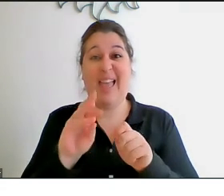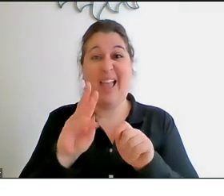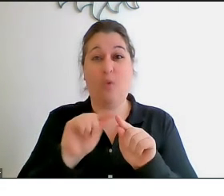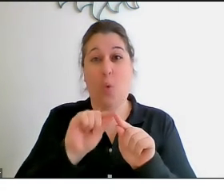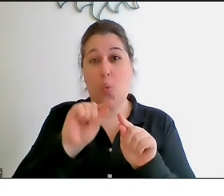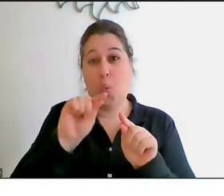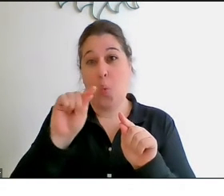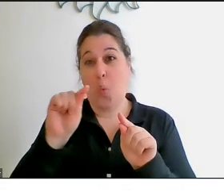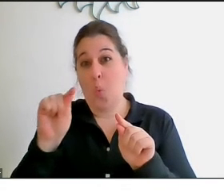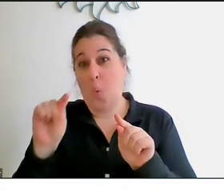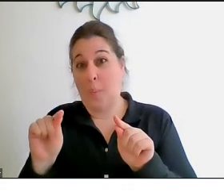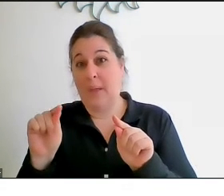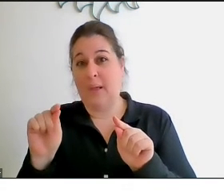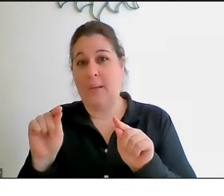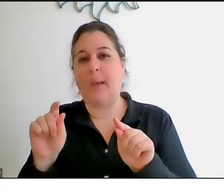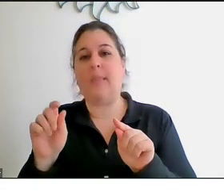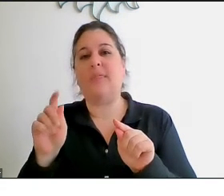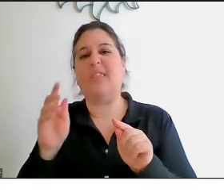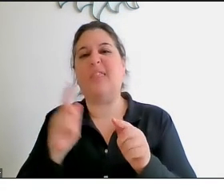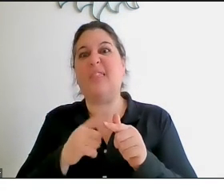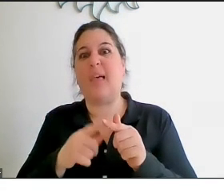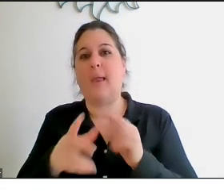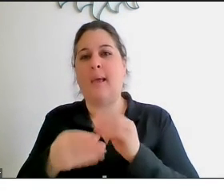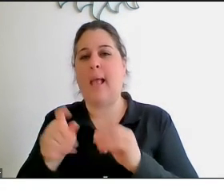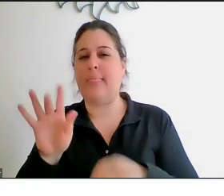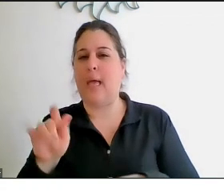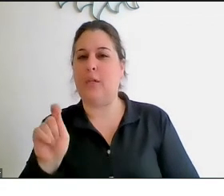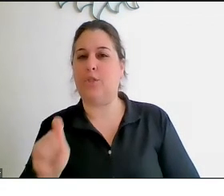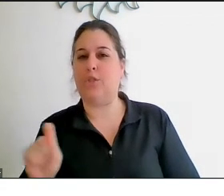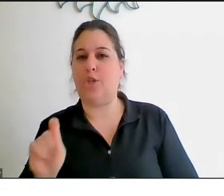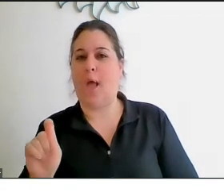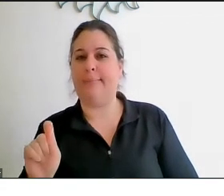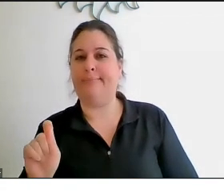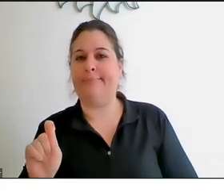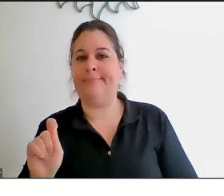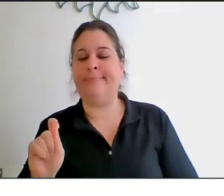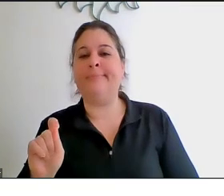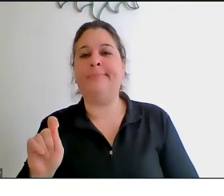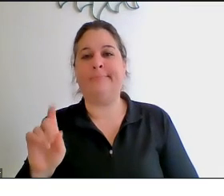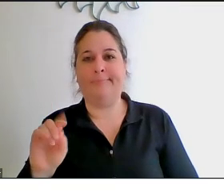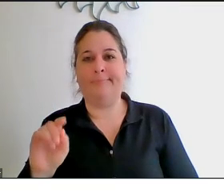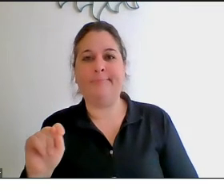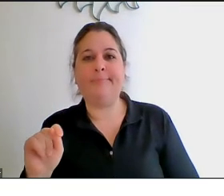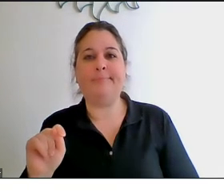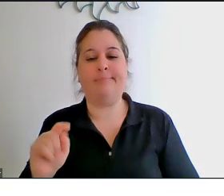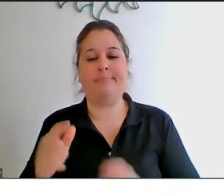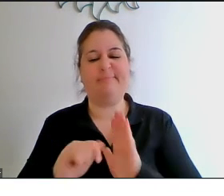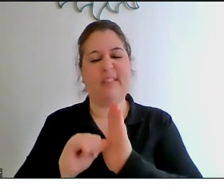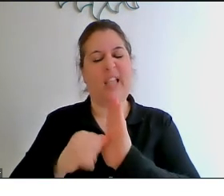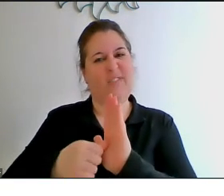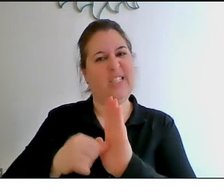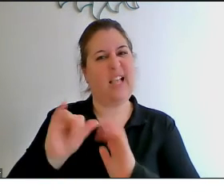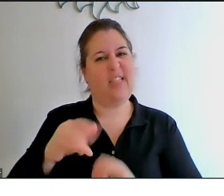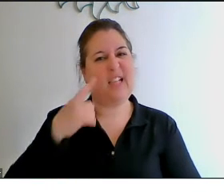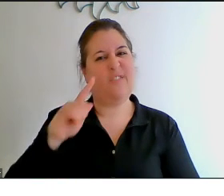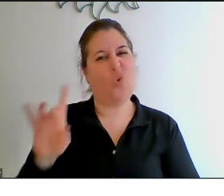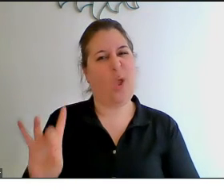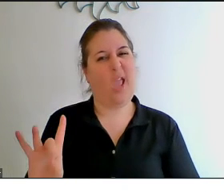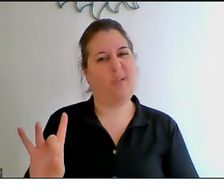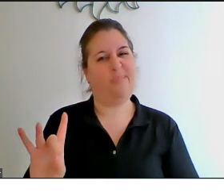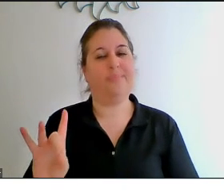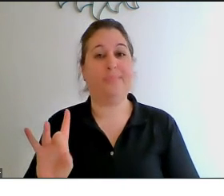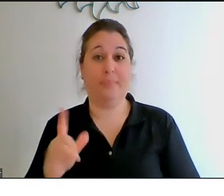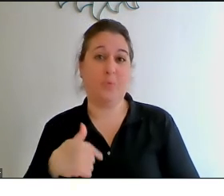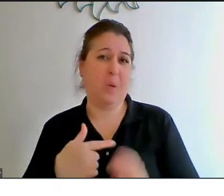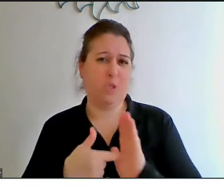8? Perfect. Okay. So I'm going to erase these little dots over here because they don't need to be there at all. That was